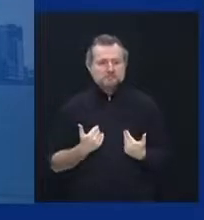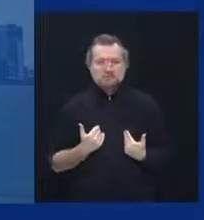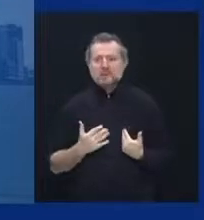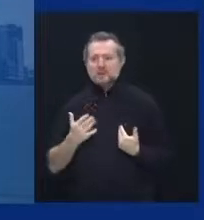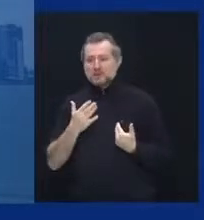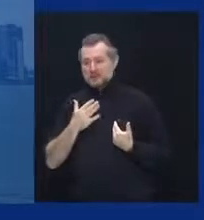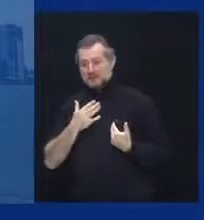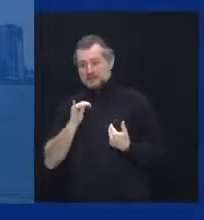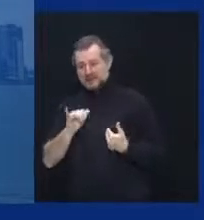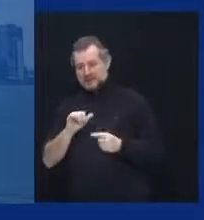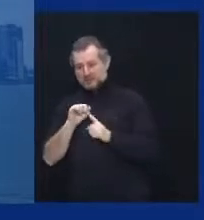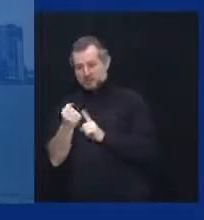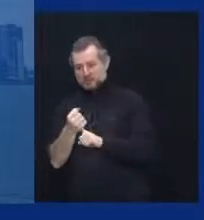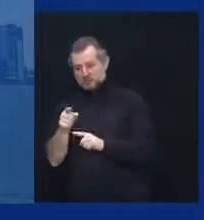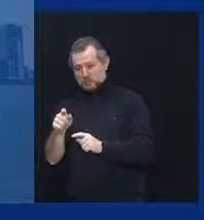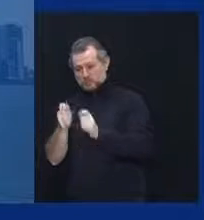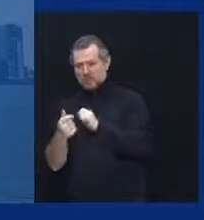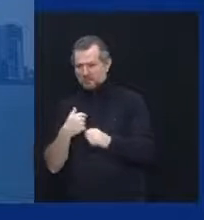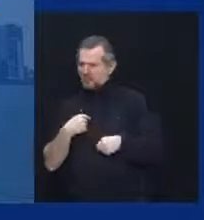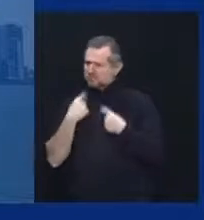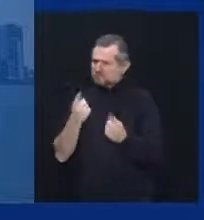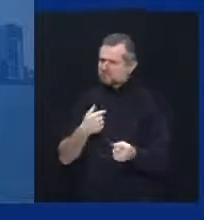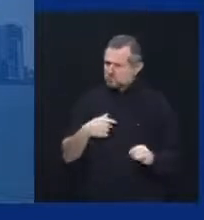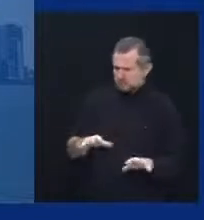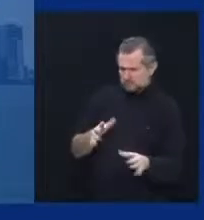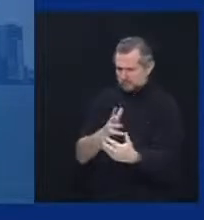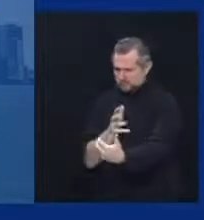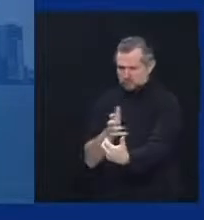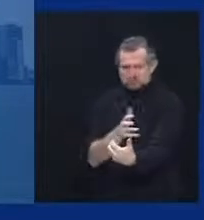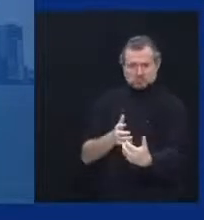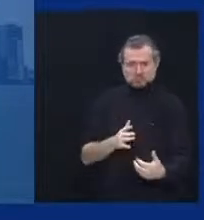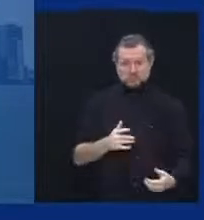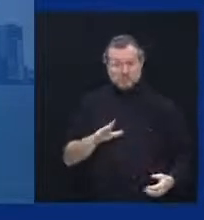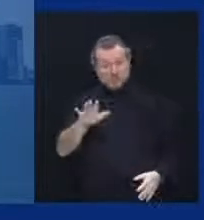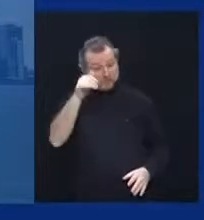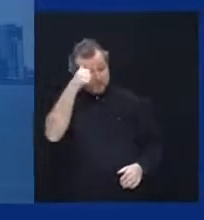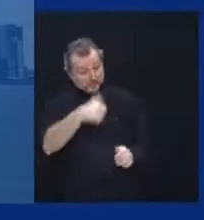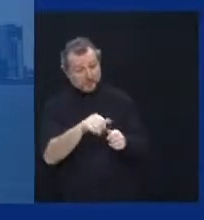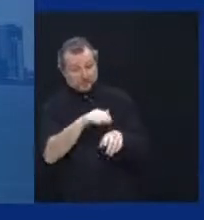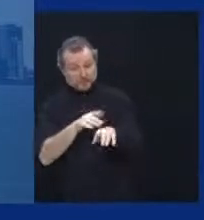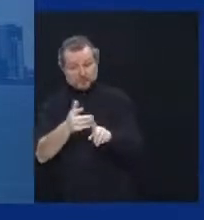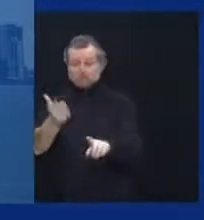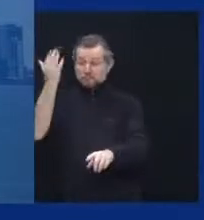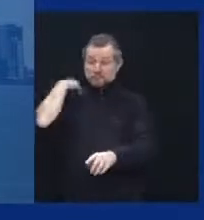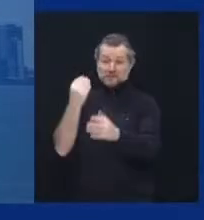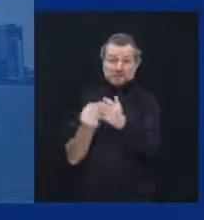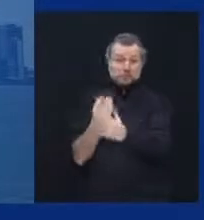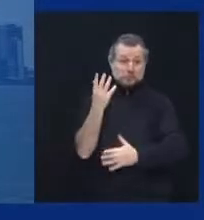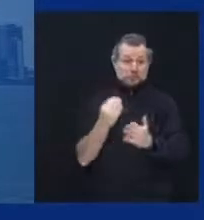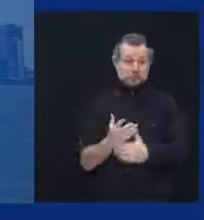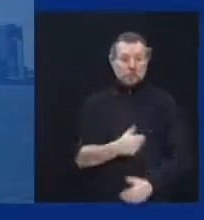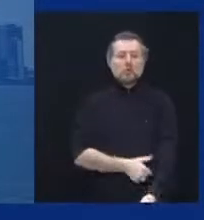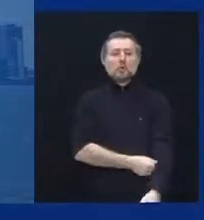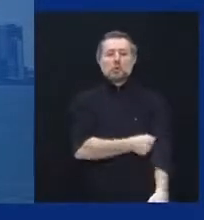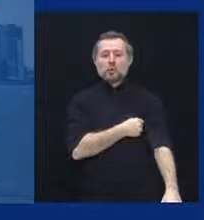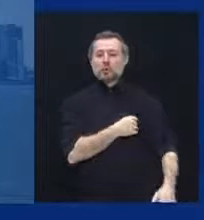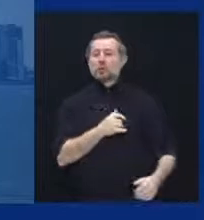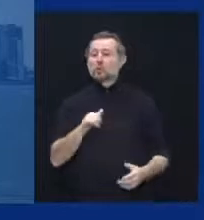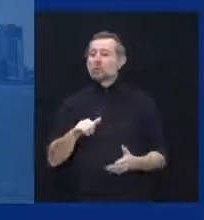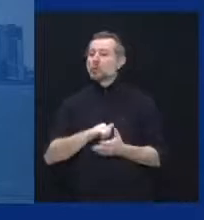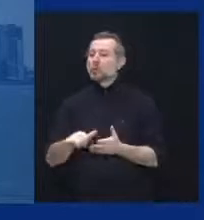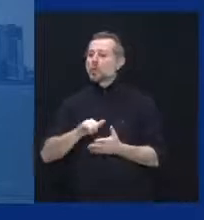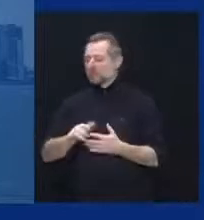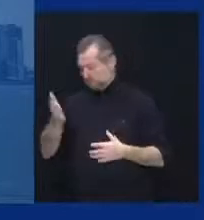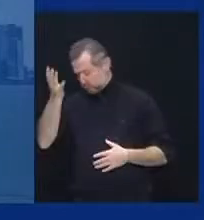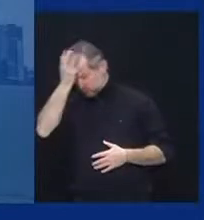develop. We managed the greatest change in this country. This state